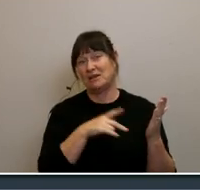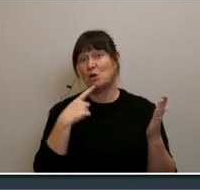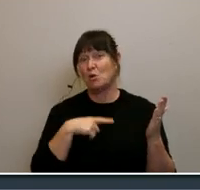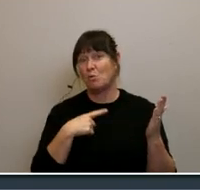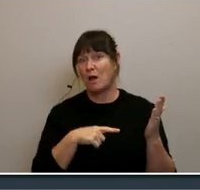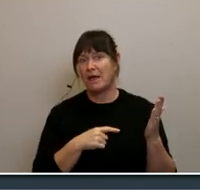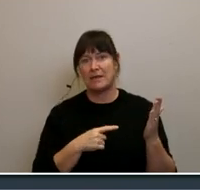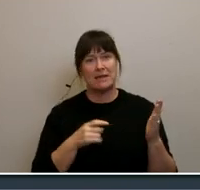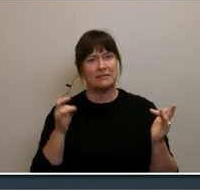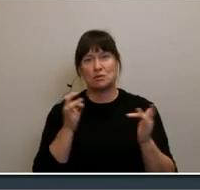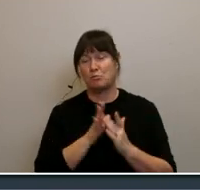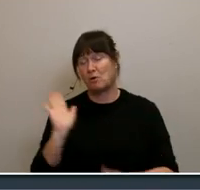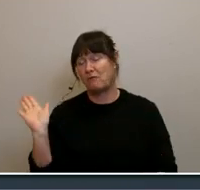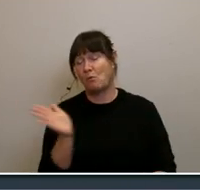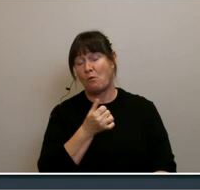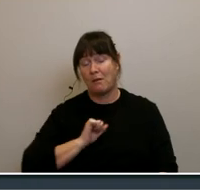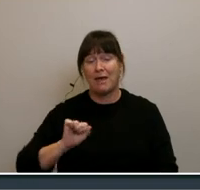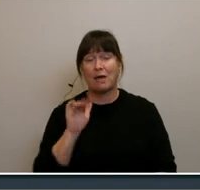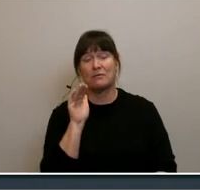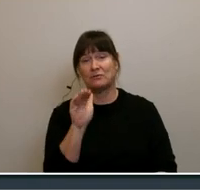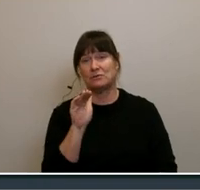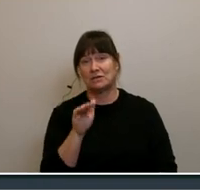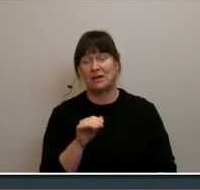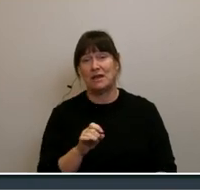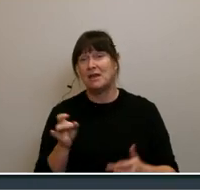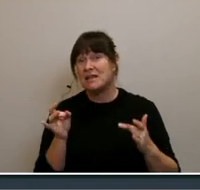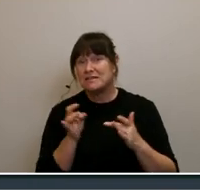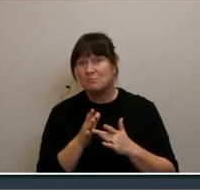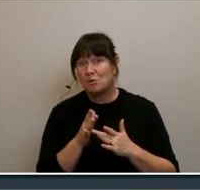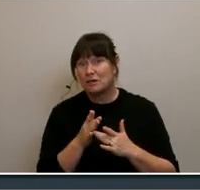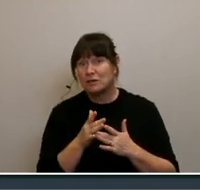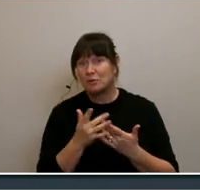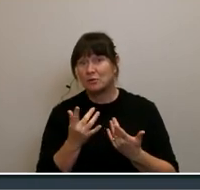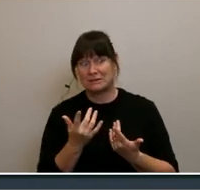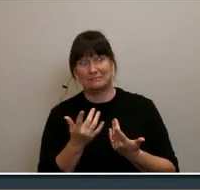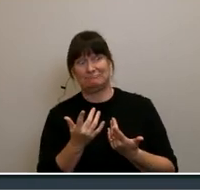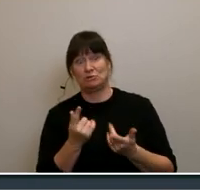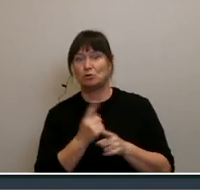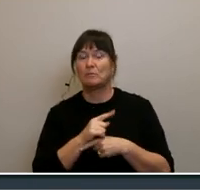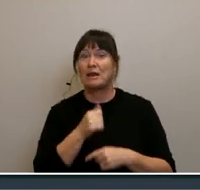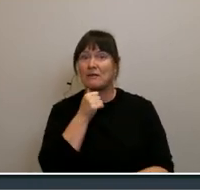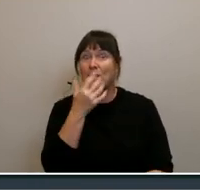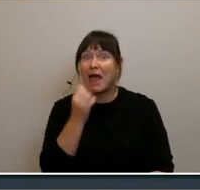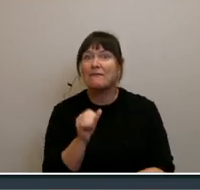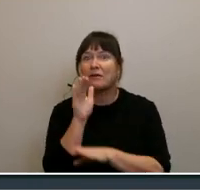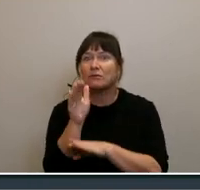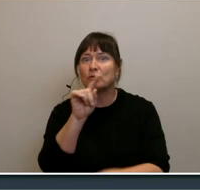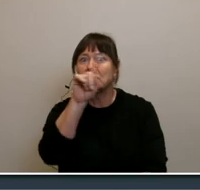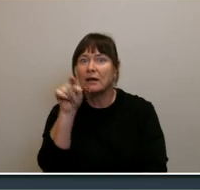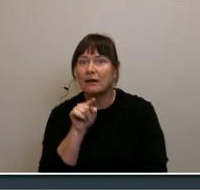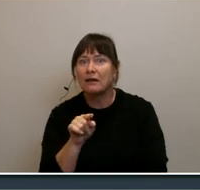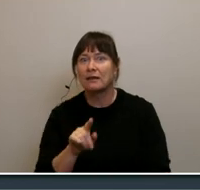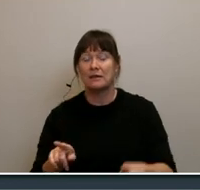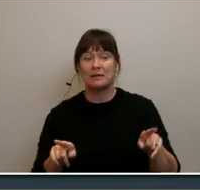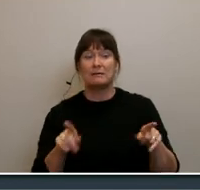it's fundamental to all our futures, and actually it's fundamental to whether we even have a future. It's also surprisingly